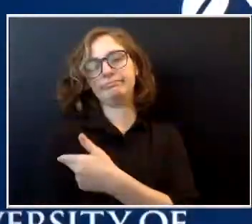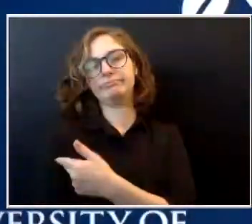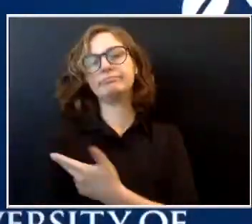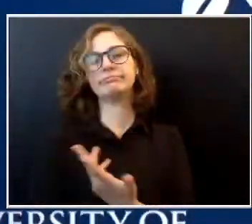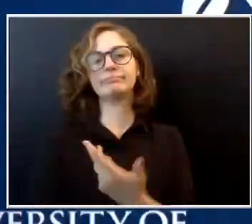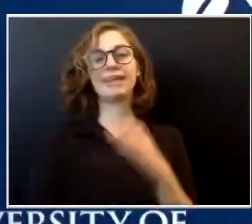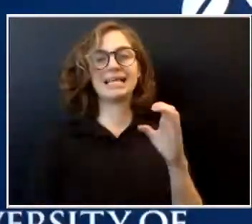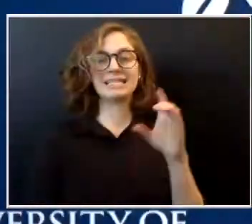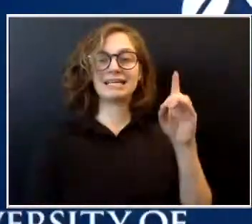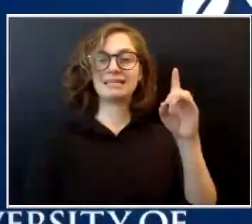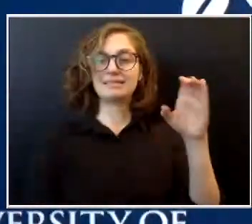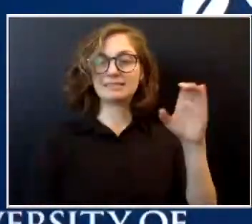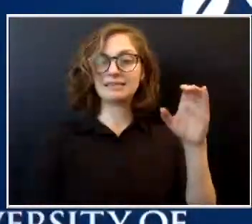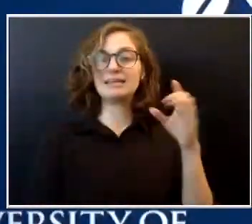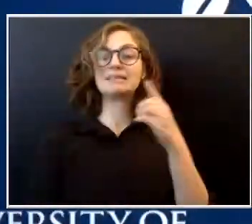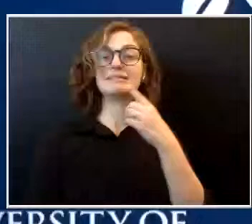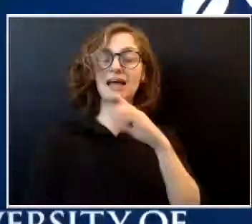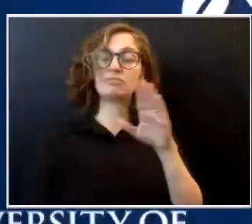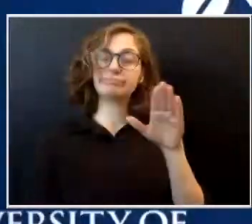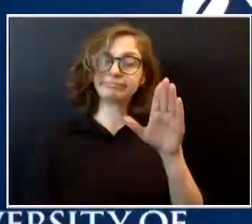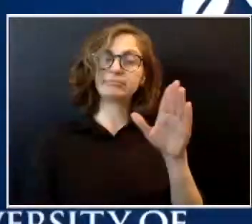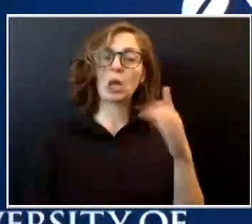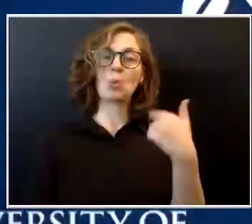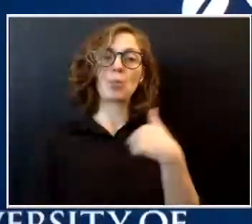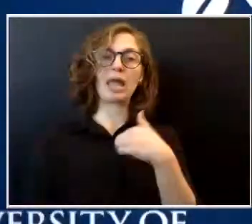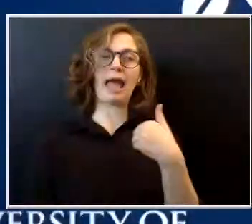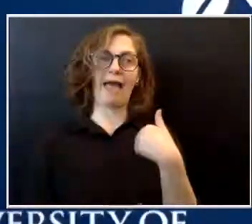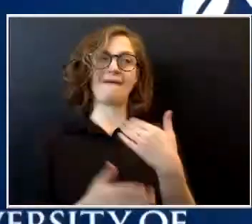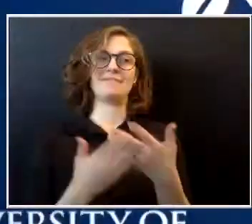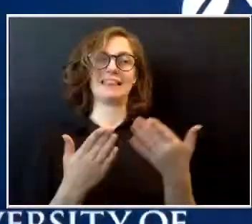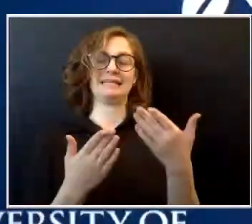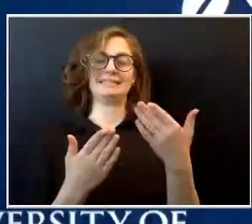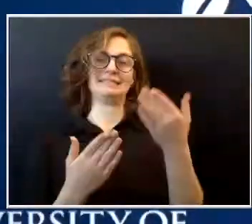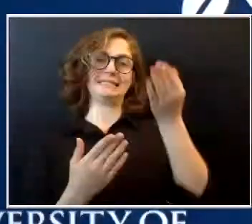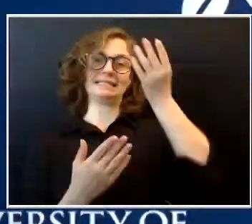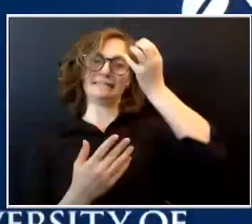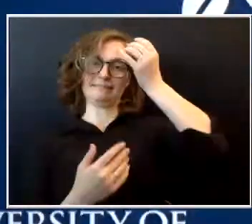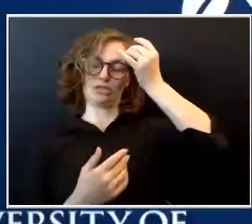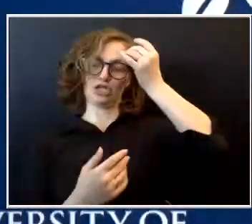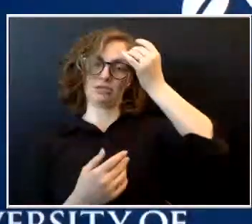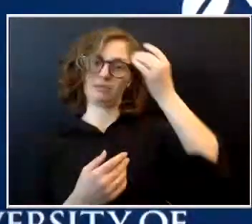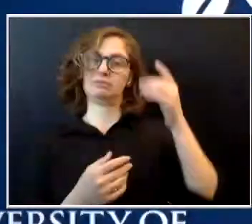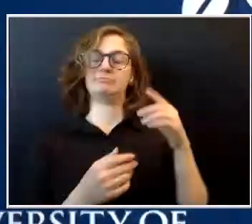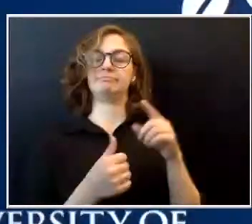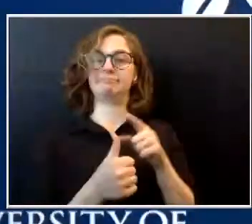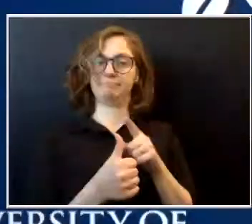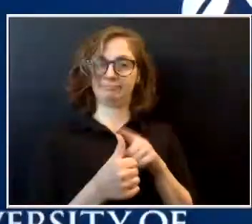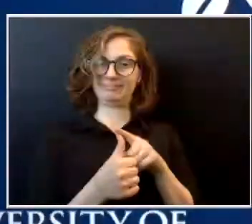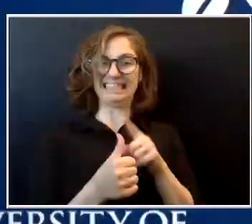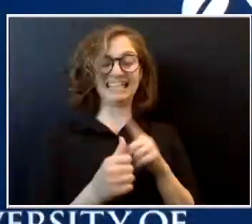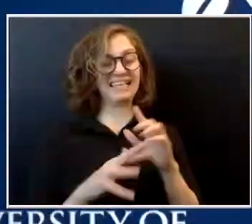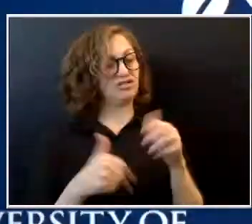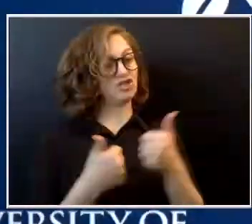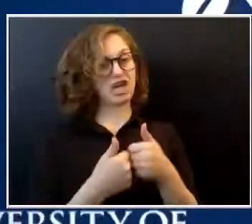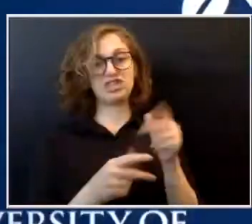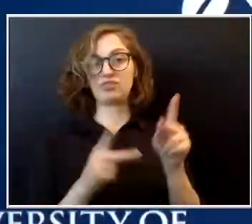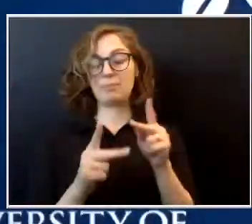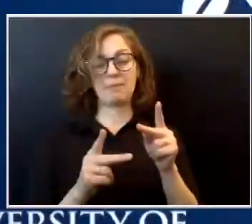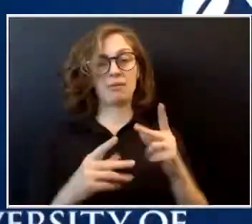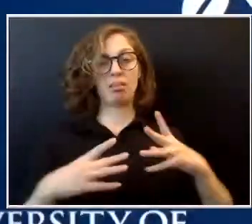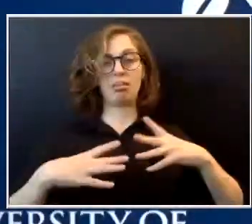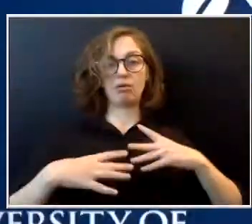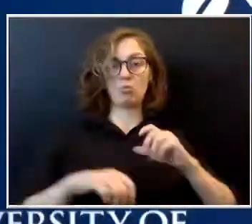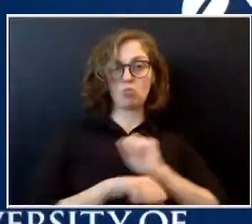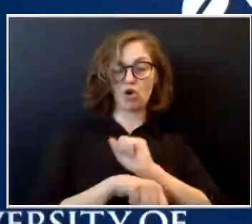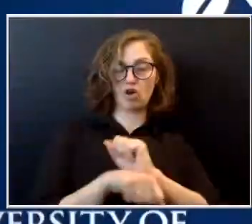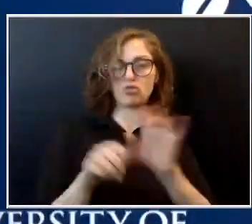are considerations. Number one, it is difficult for people to take off work or to find childcare. We also know that probably in real